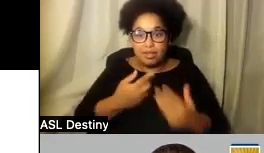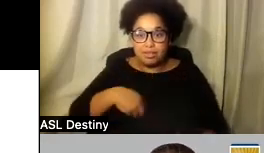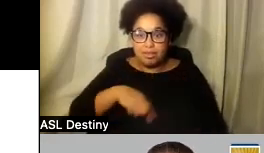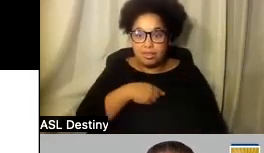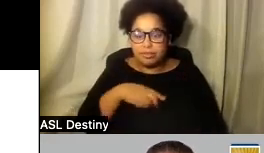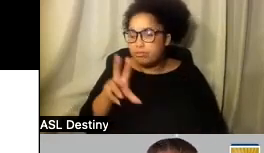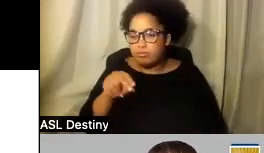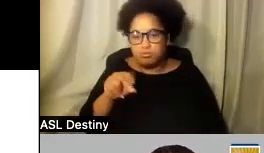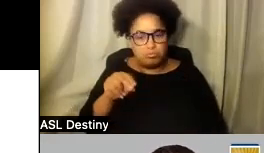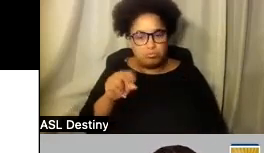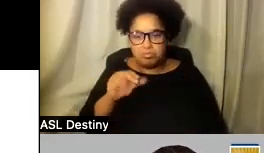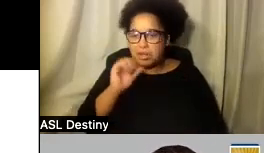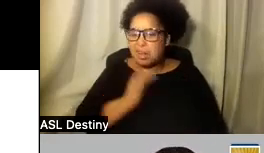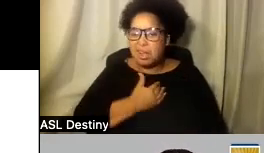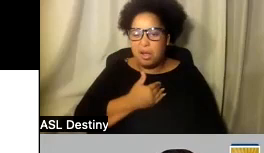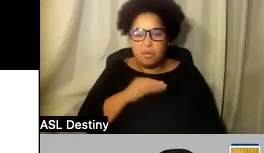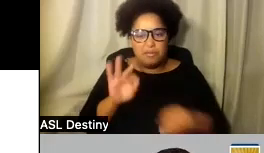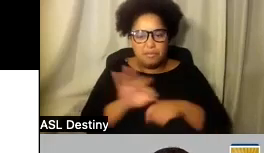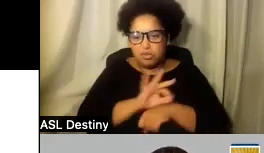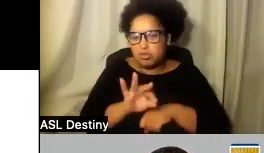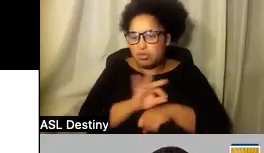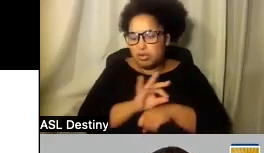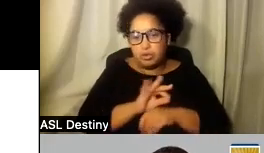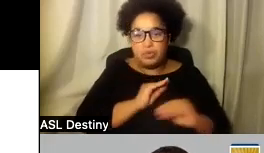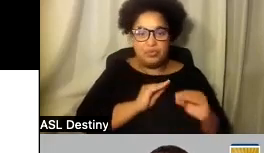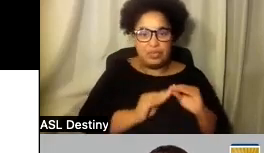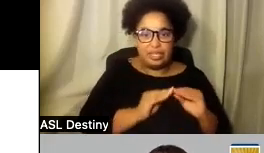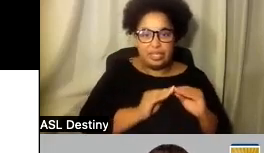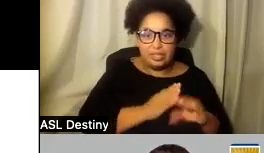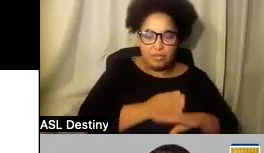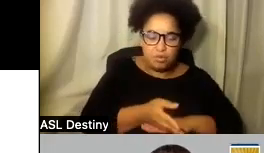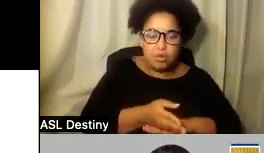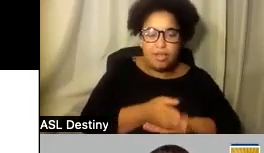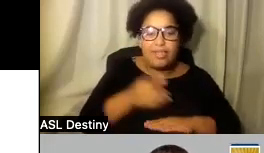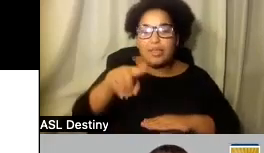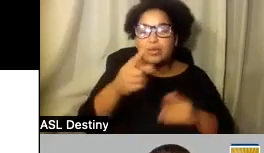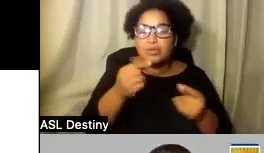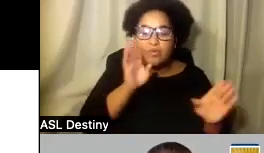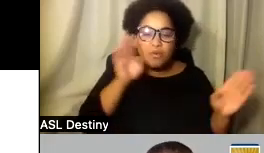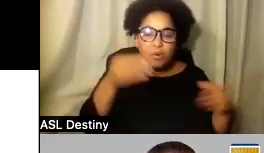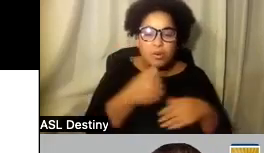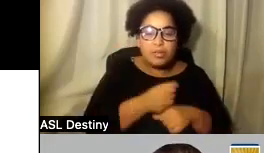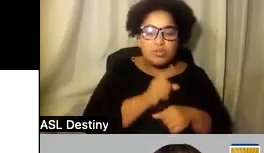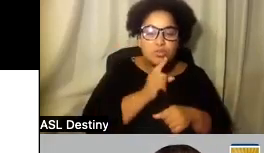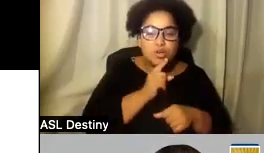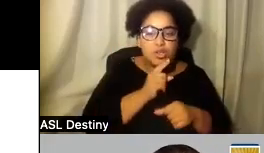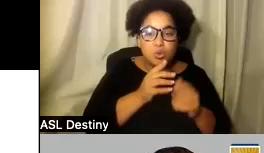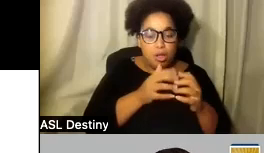hazard mitigation function because what they are essentially doing there is making you whole